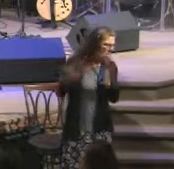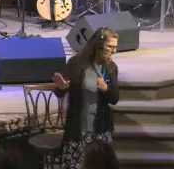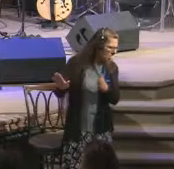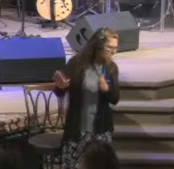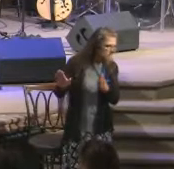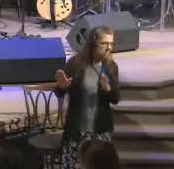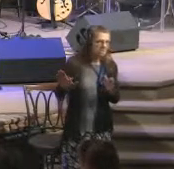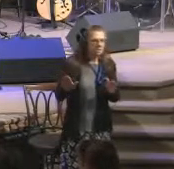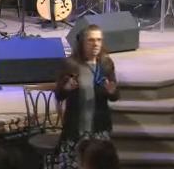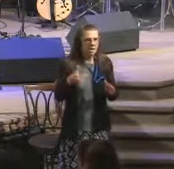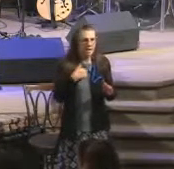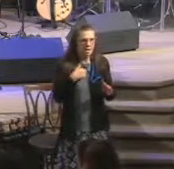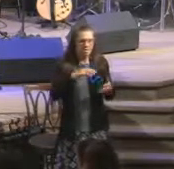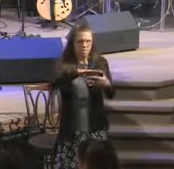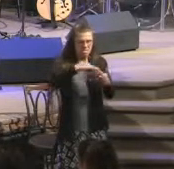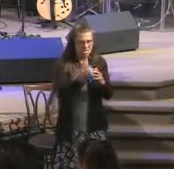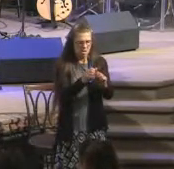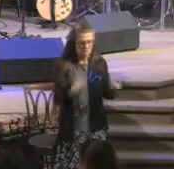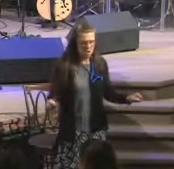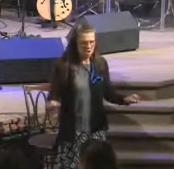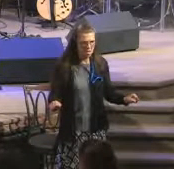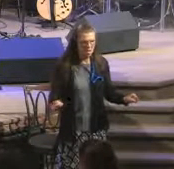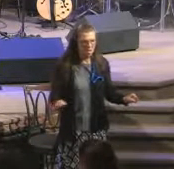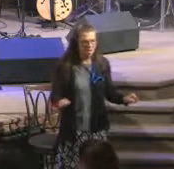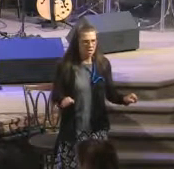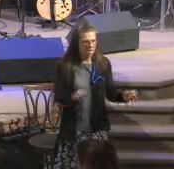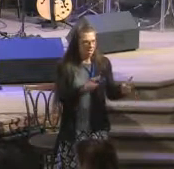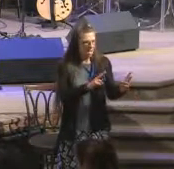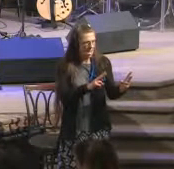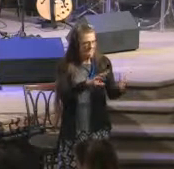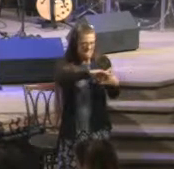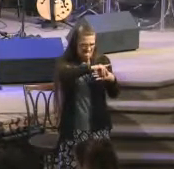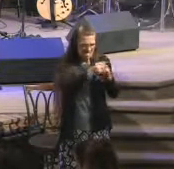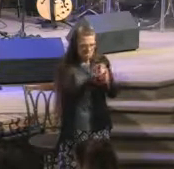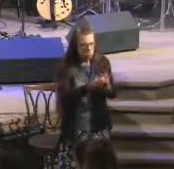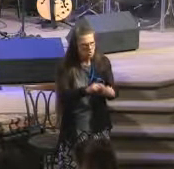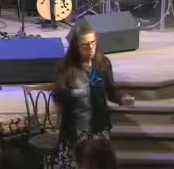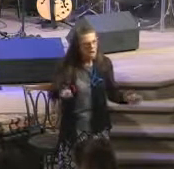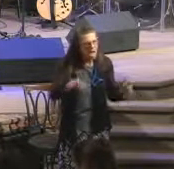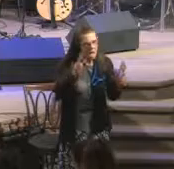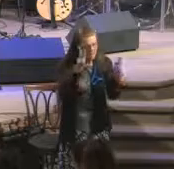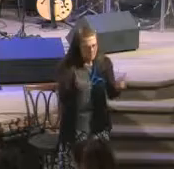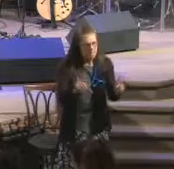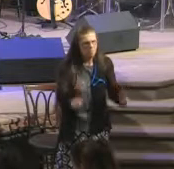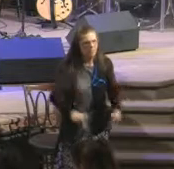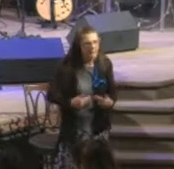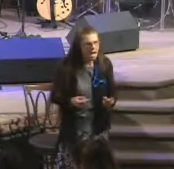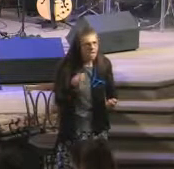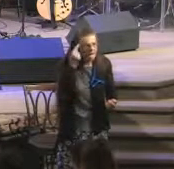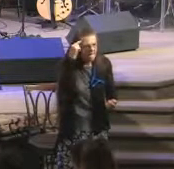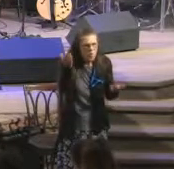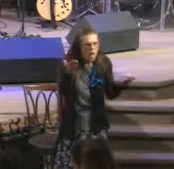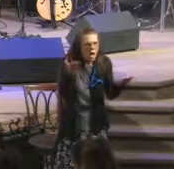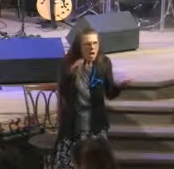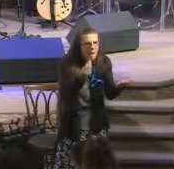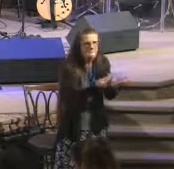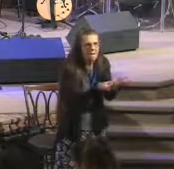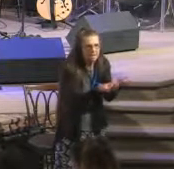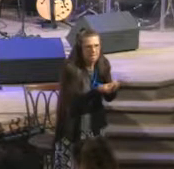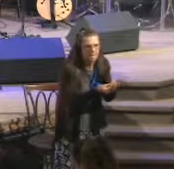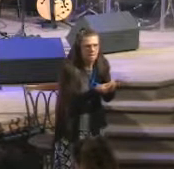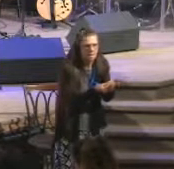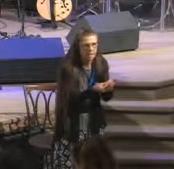who tear apart their victims. They actually destroy people's lives for money. And your prophets